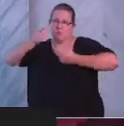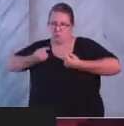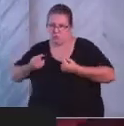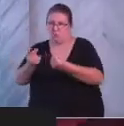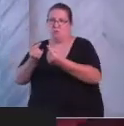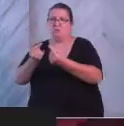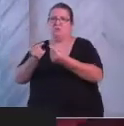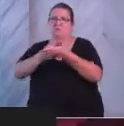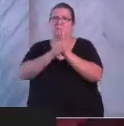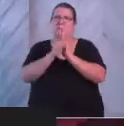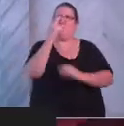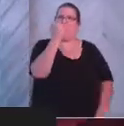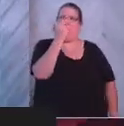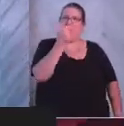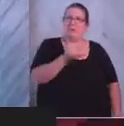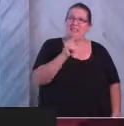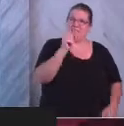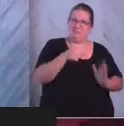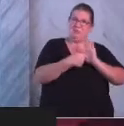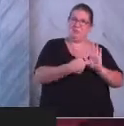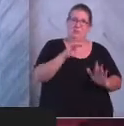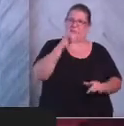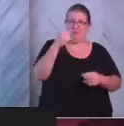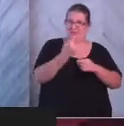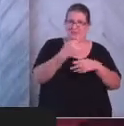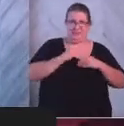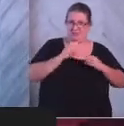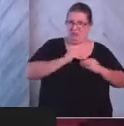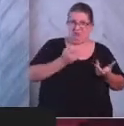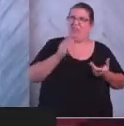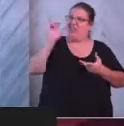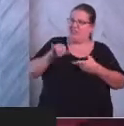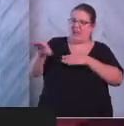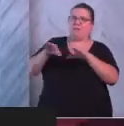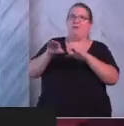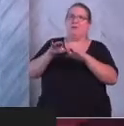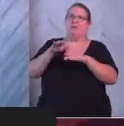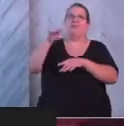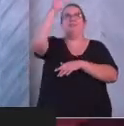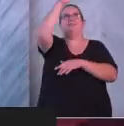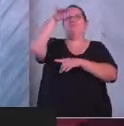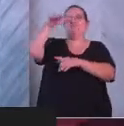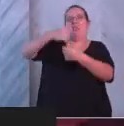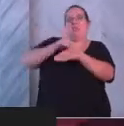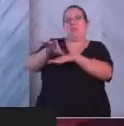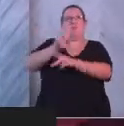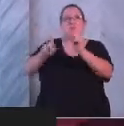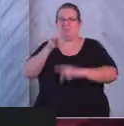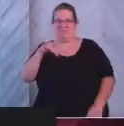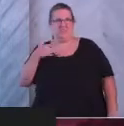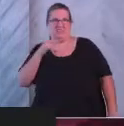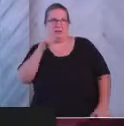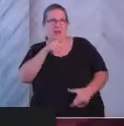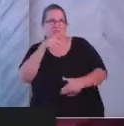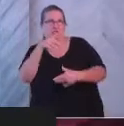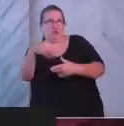which is a comedy, is unacceptable. It's actions like these that make people not feel as though they are Canadian or a part of our national